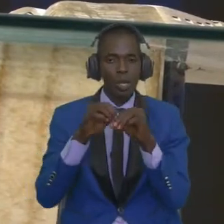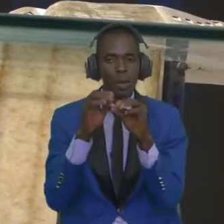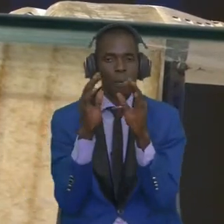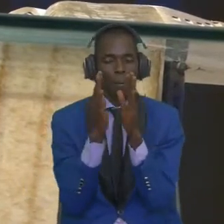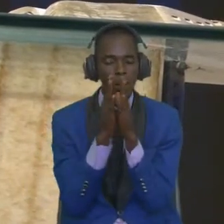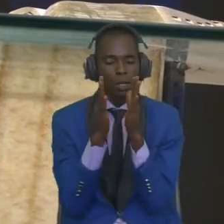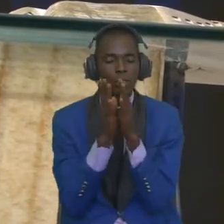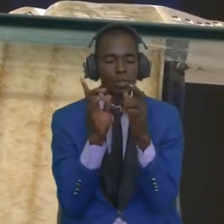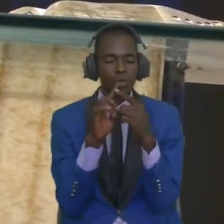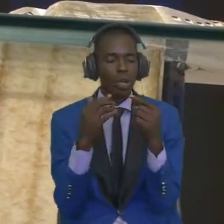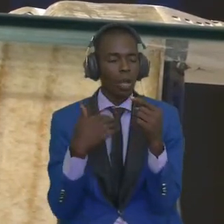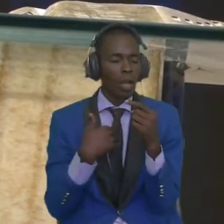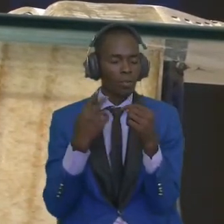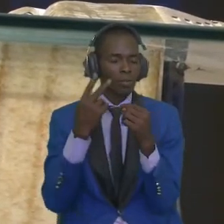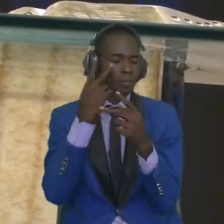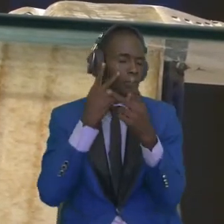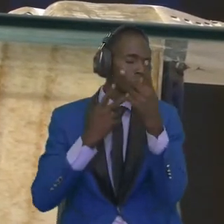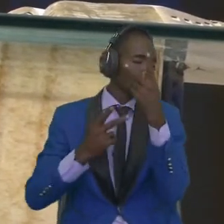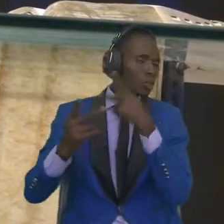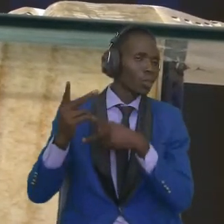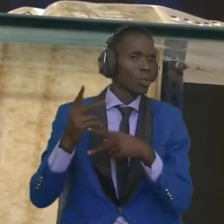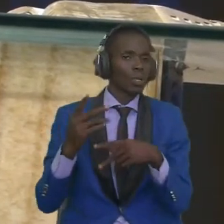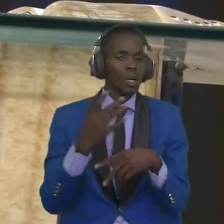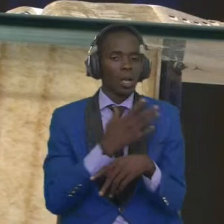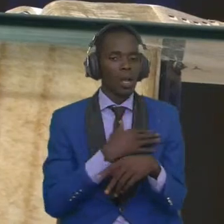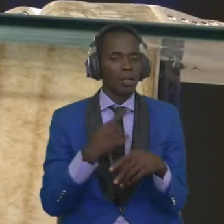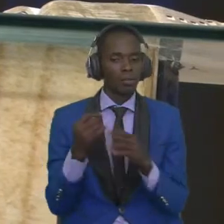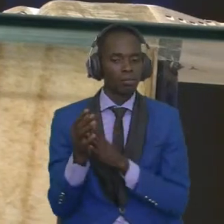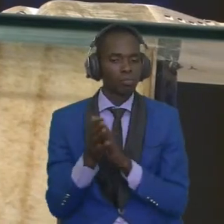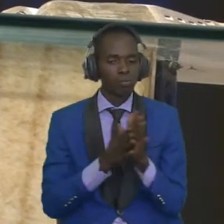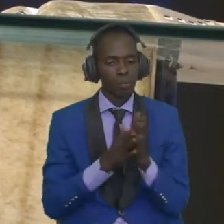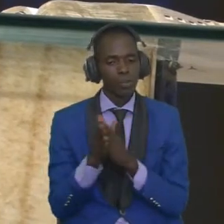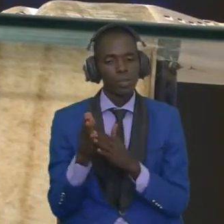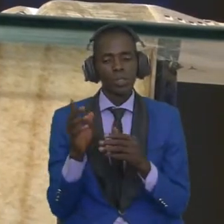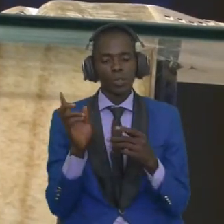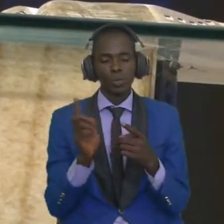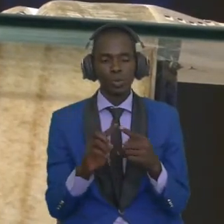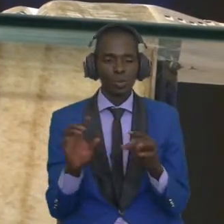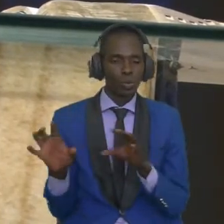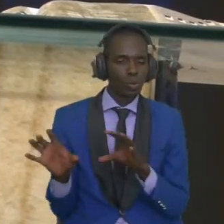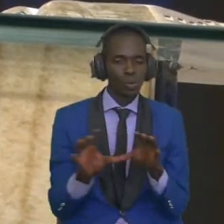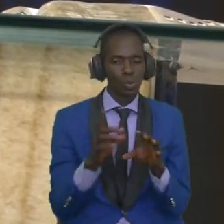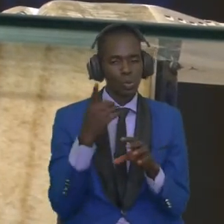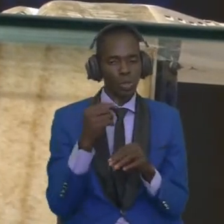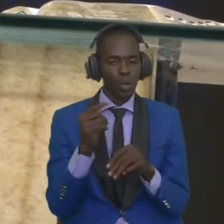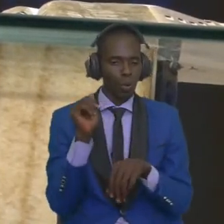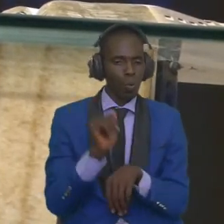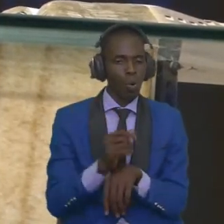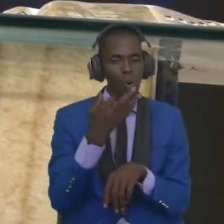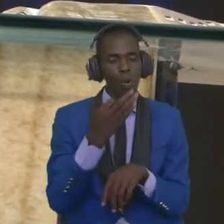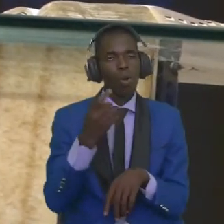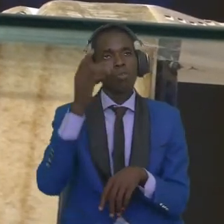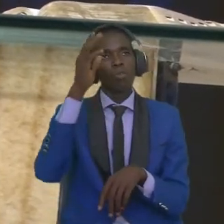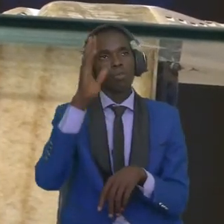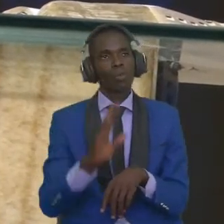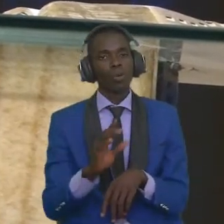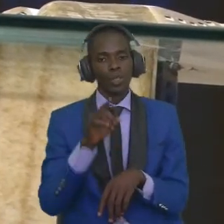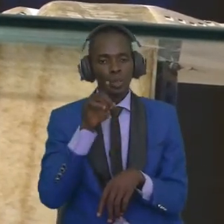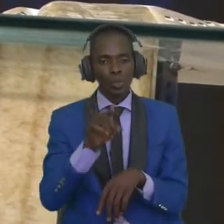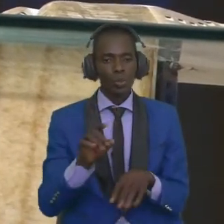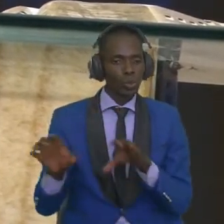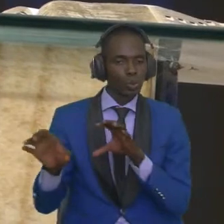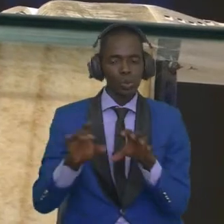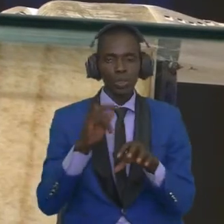the vision and the passion and to have the zeal to do the work of God. You're doing the work of